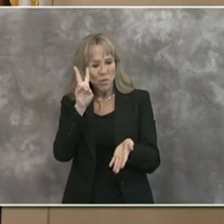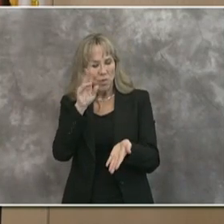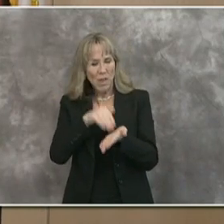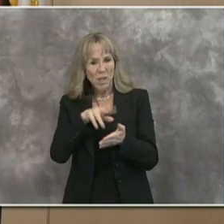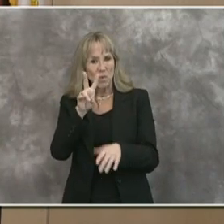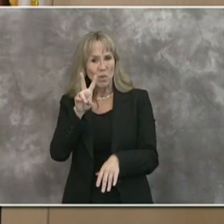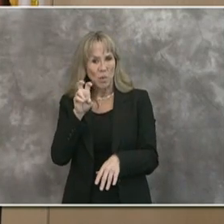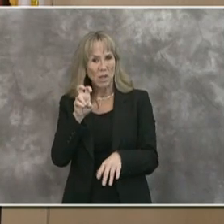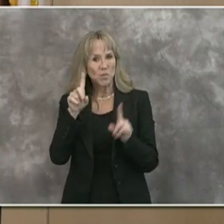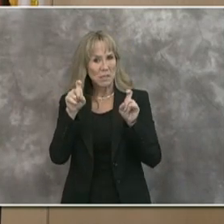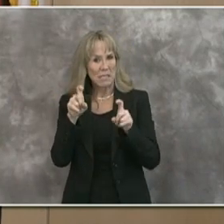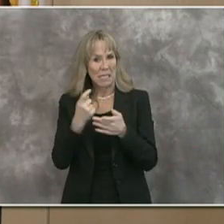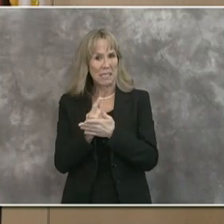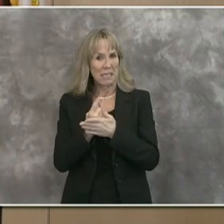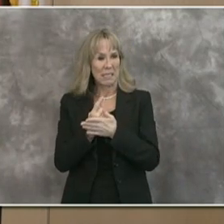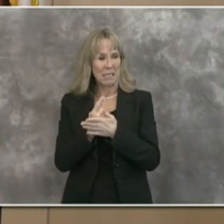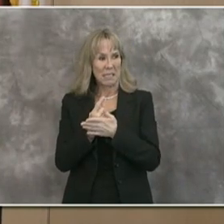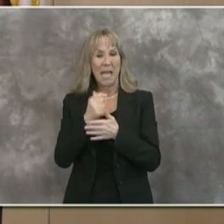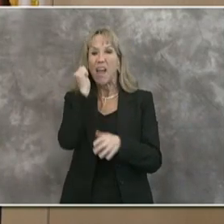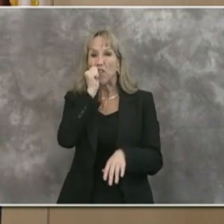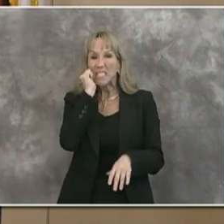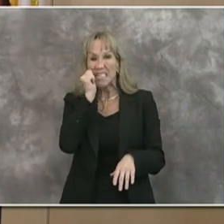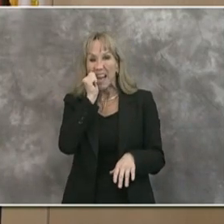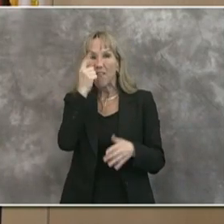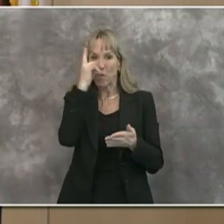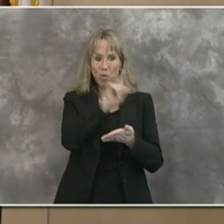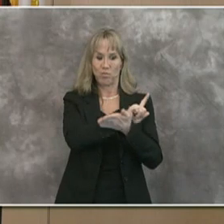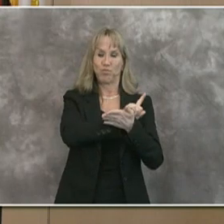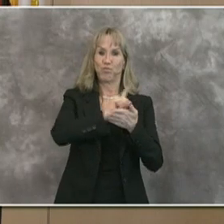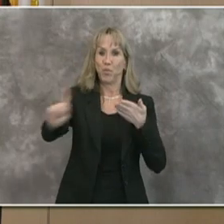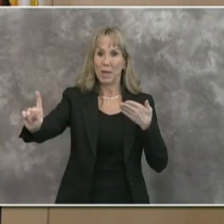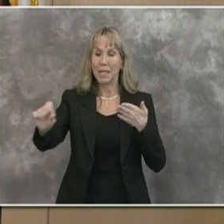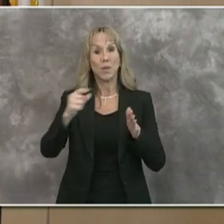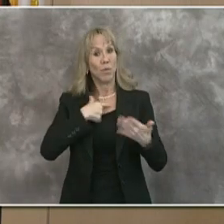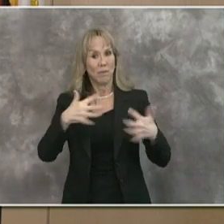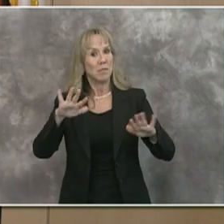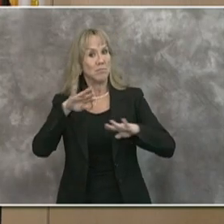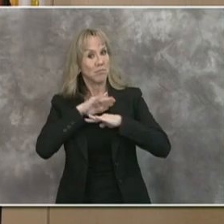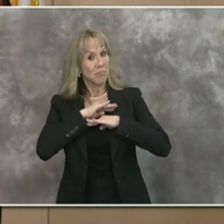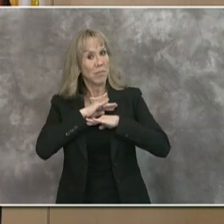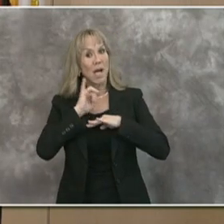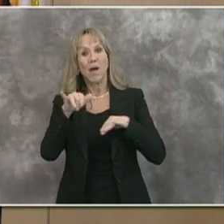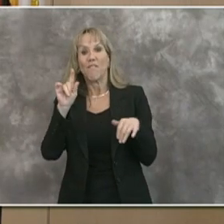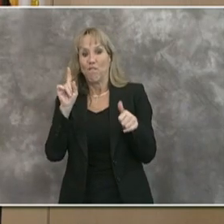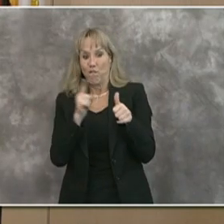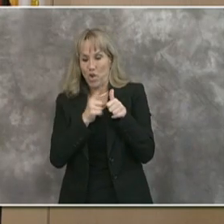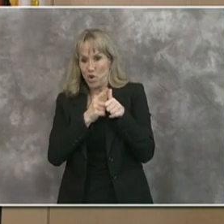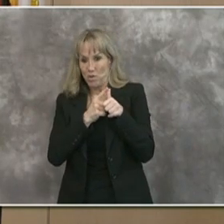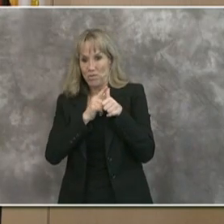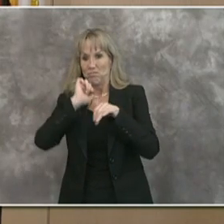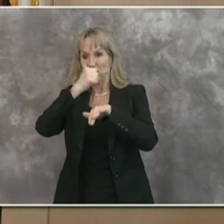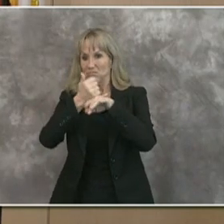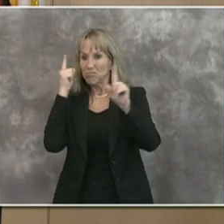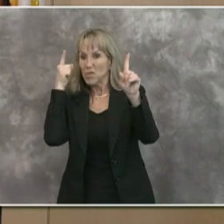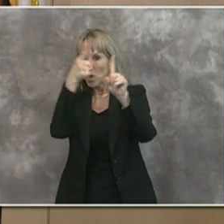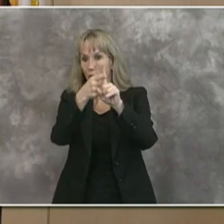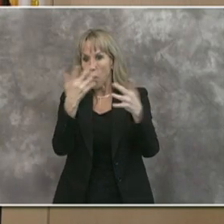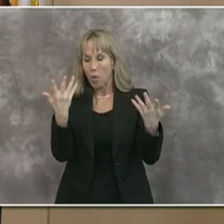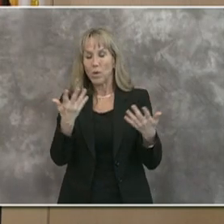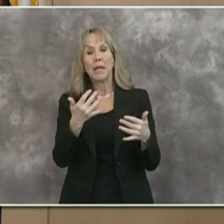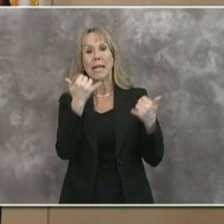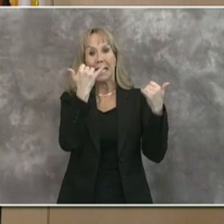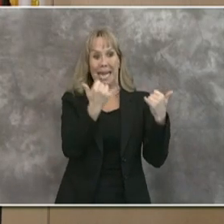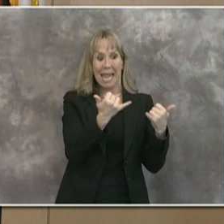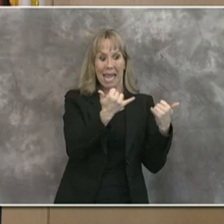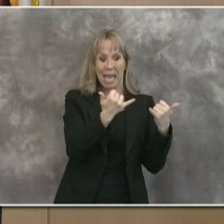2,200 tests a day for that week. So we have met that first goal. As we